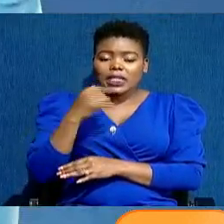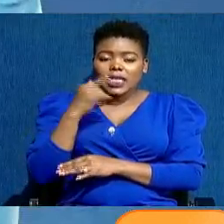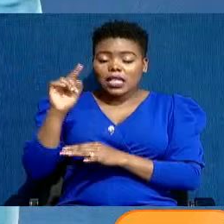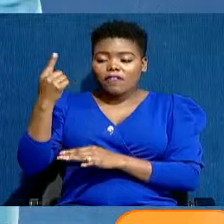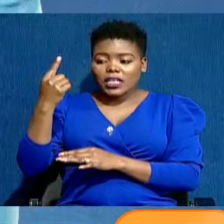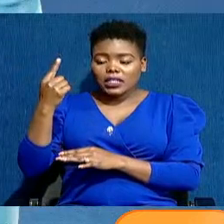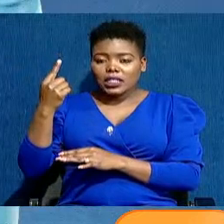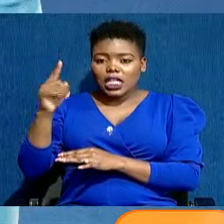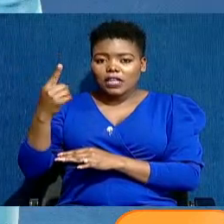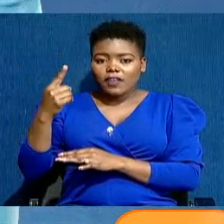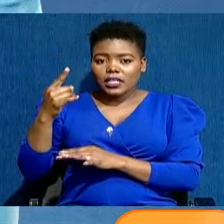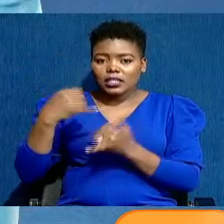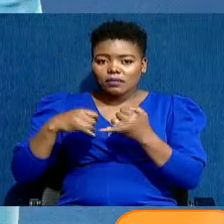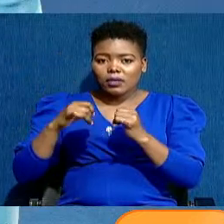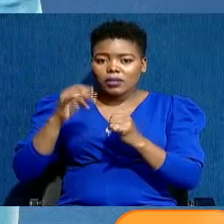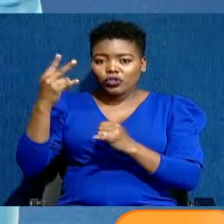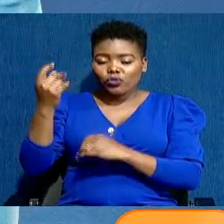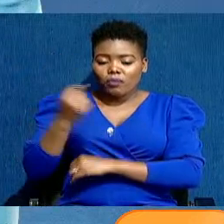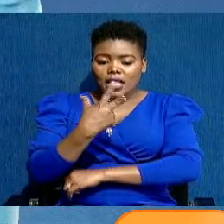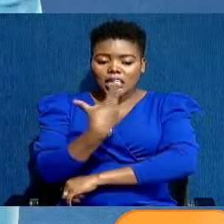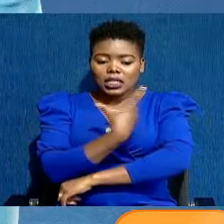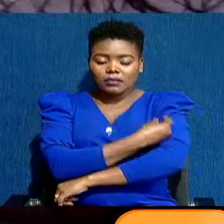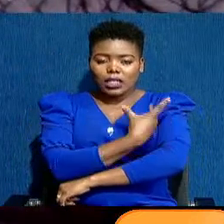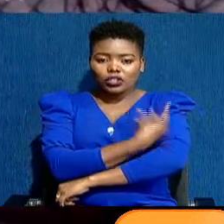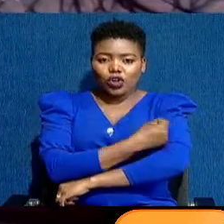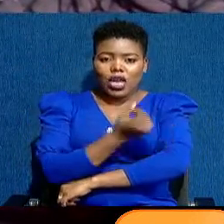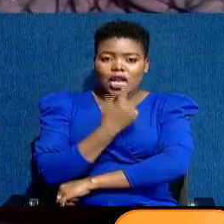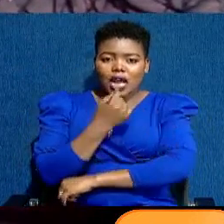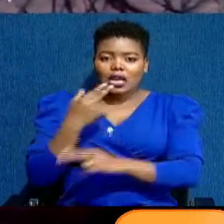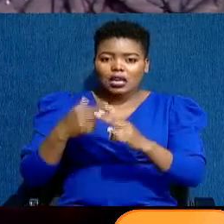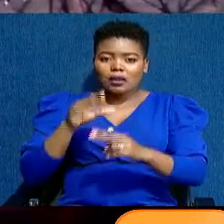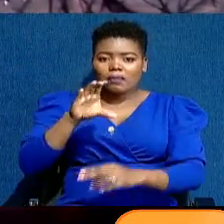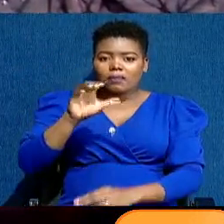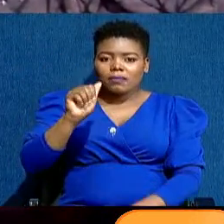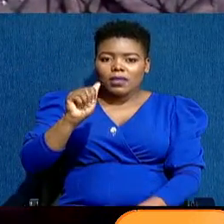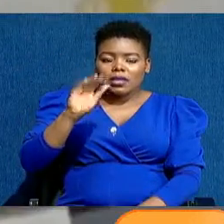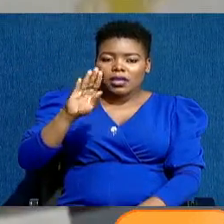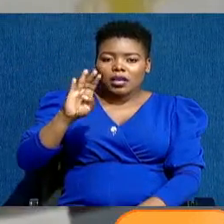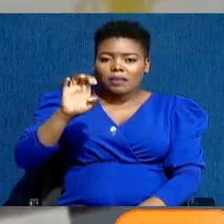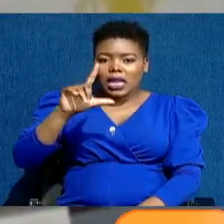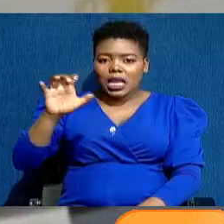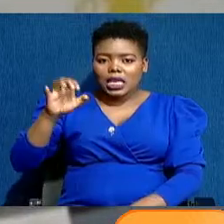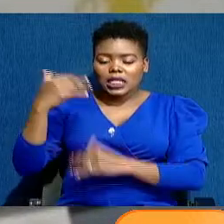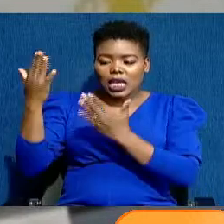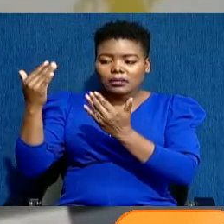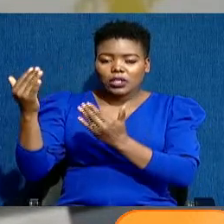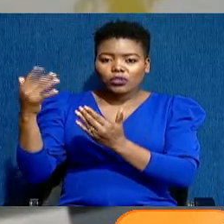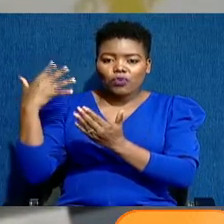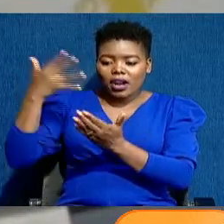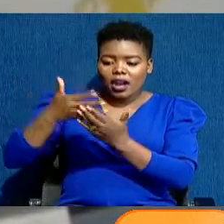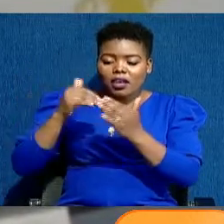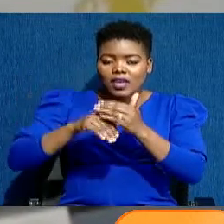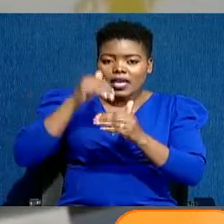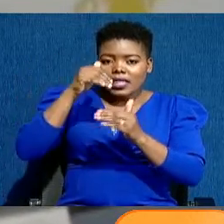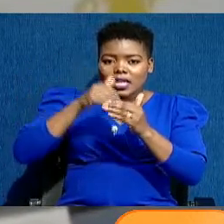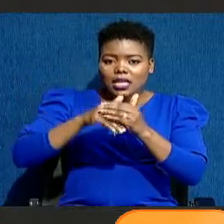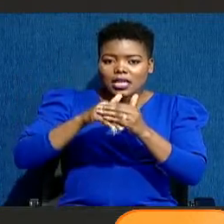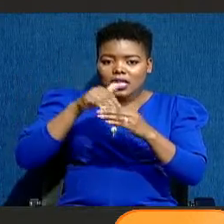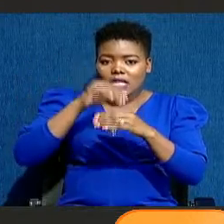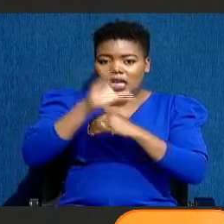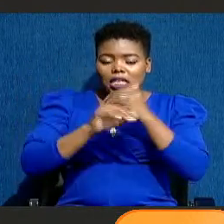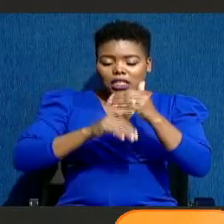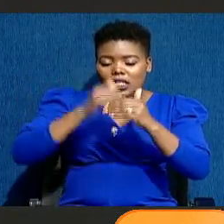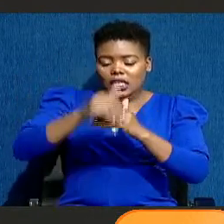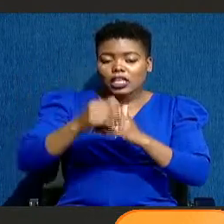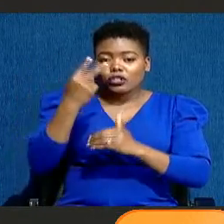first consignment of a 2-month injectable drug known as Kabele is expected to arrive in the country within the next 2 weeks.